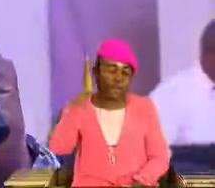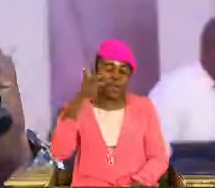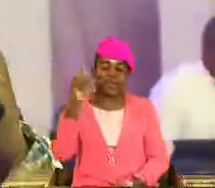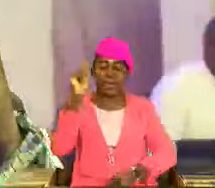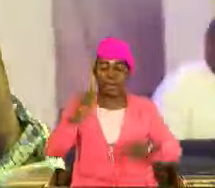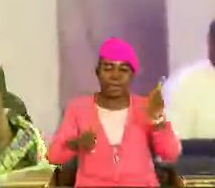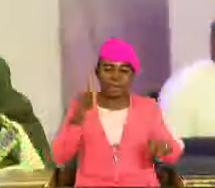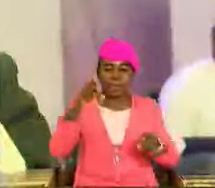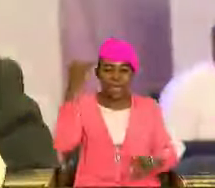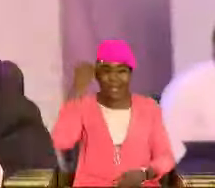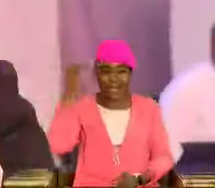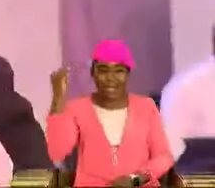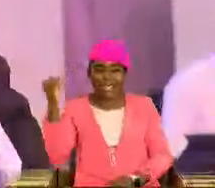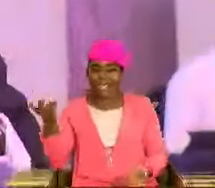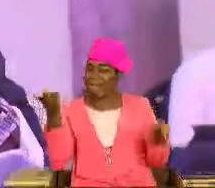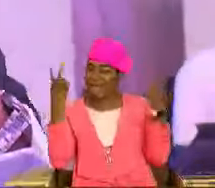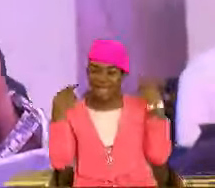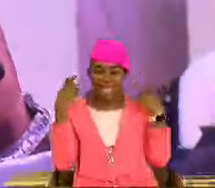the